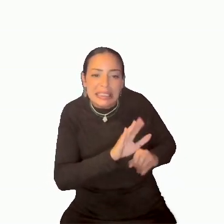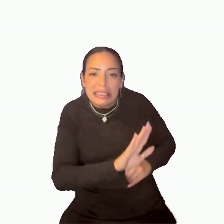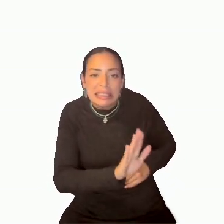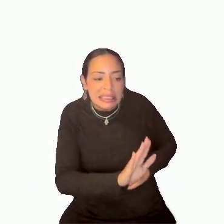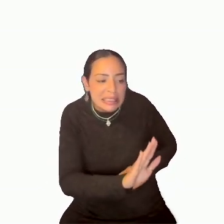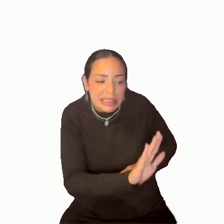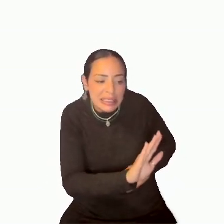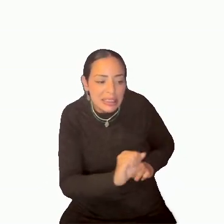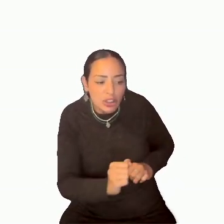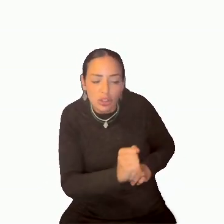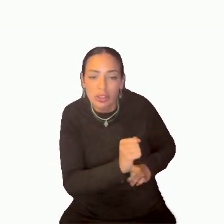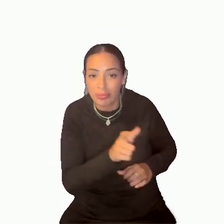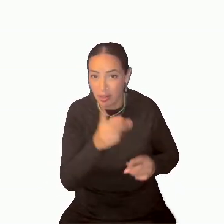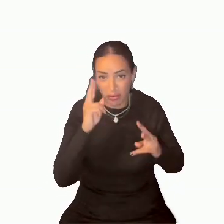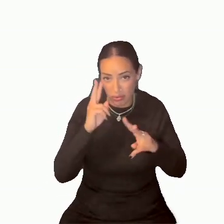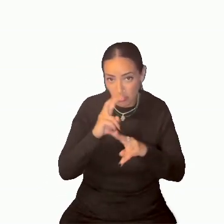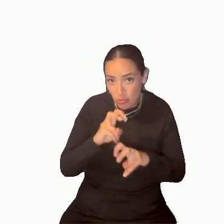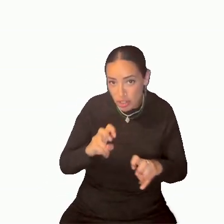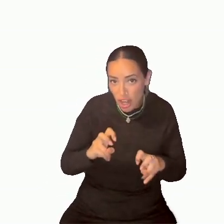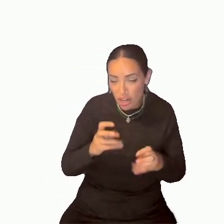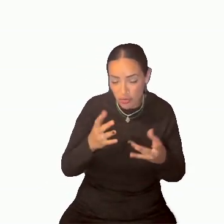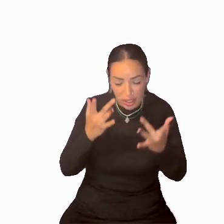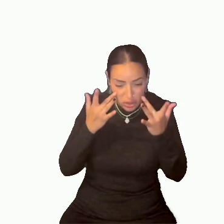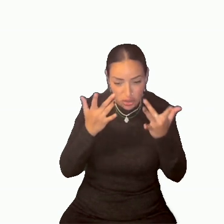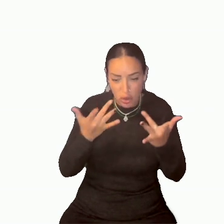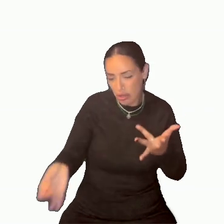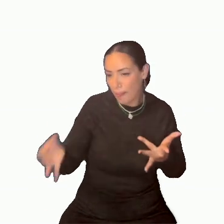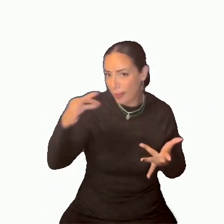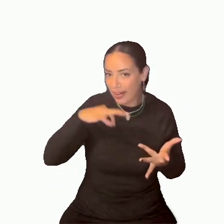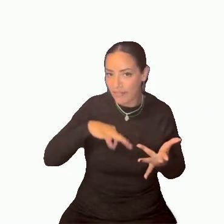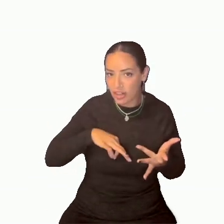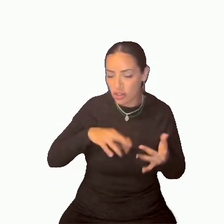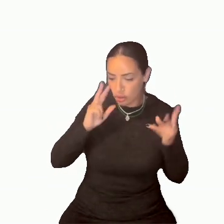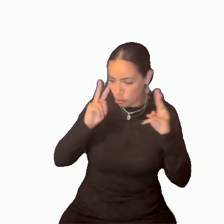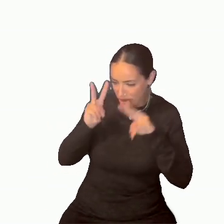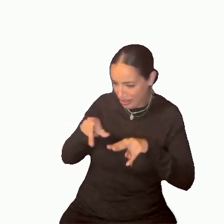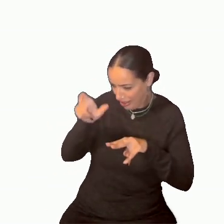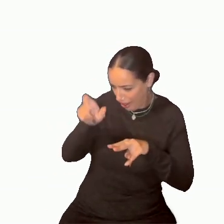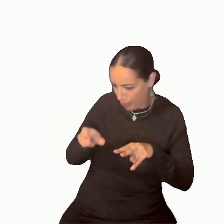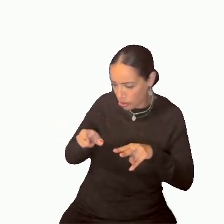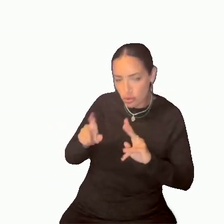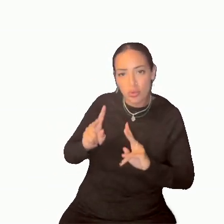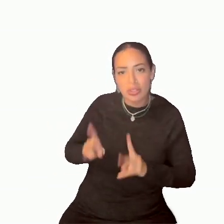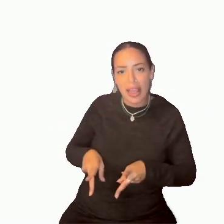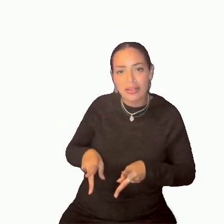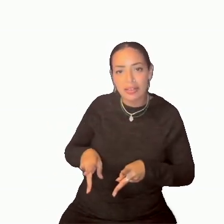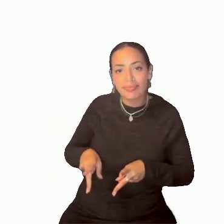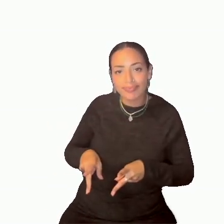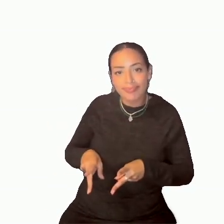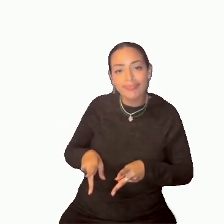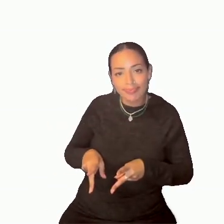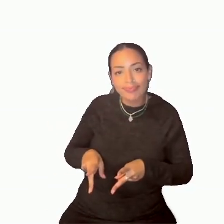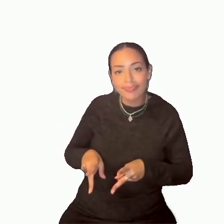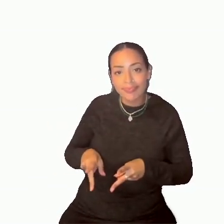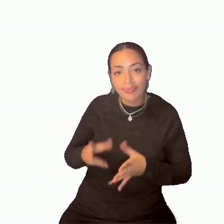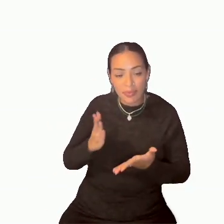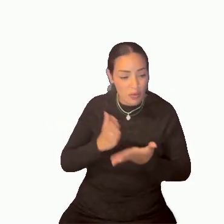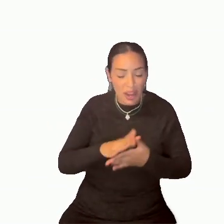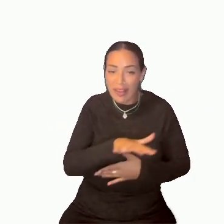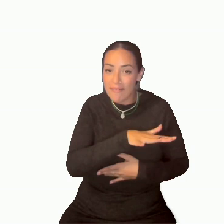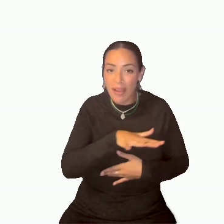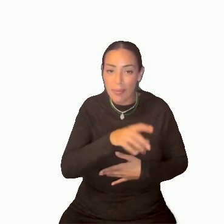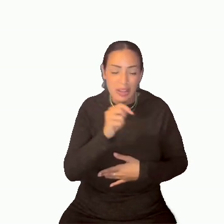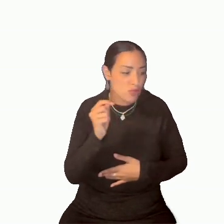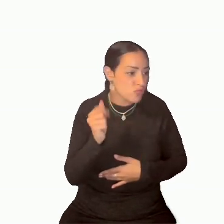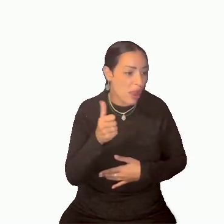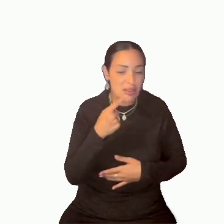fact, though, research highlights the benefit of being able to view the person who's died, and that rarely is the decision to see their loved one a source of regret for